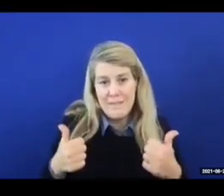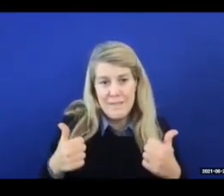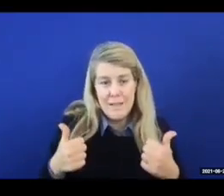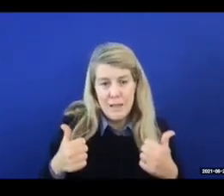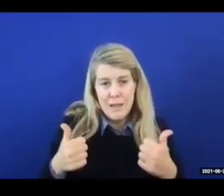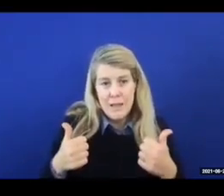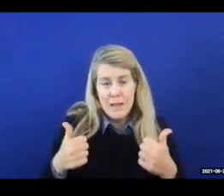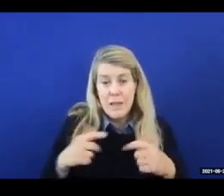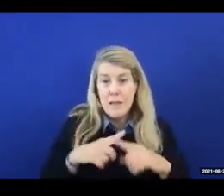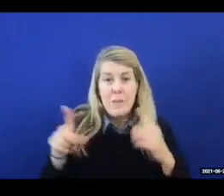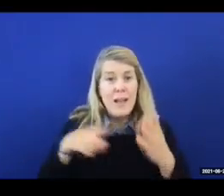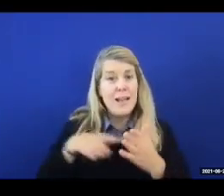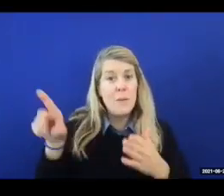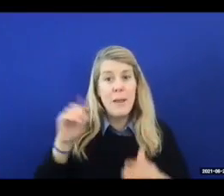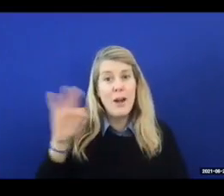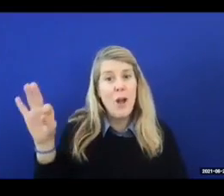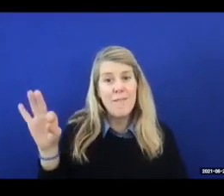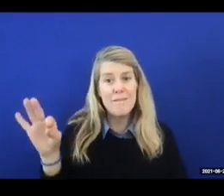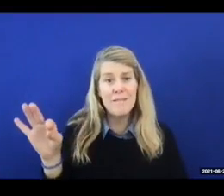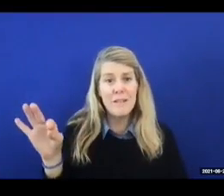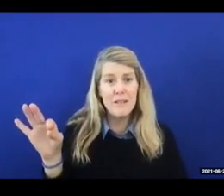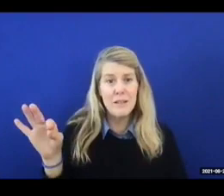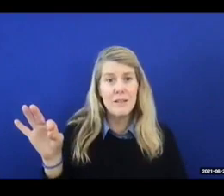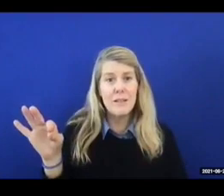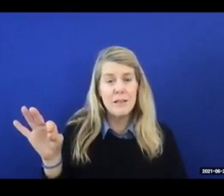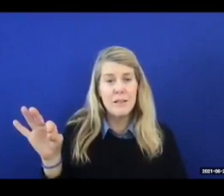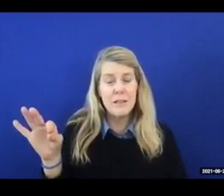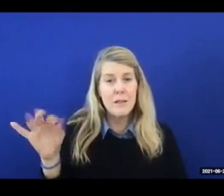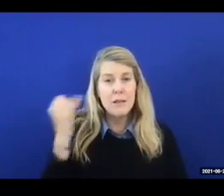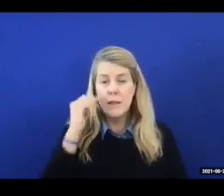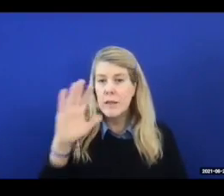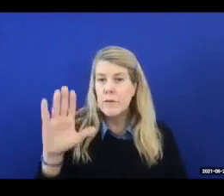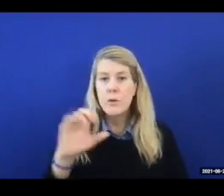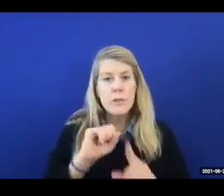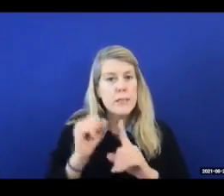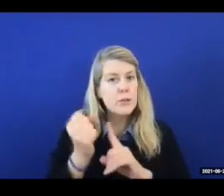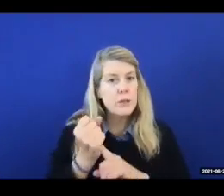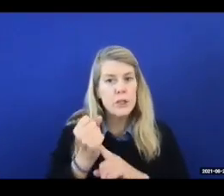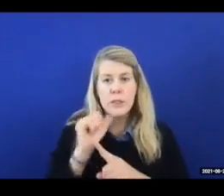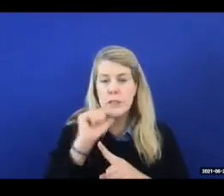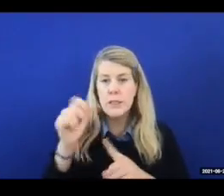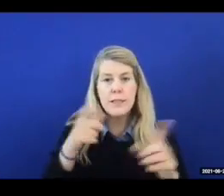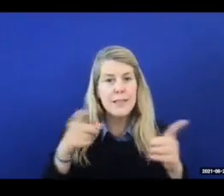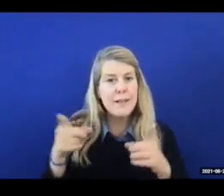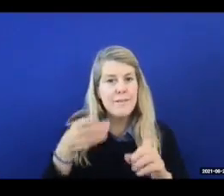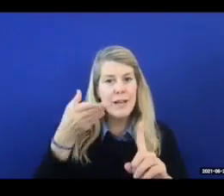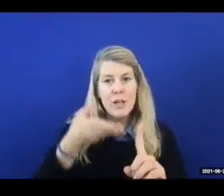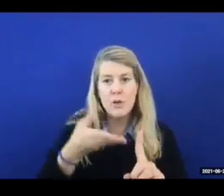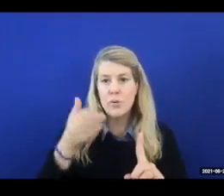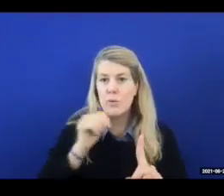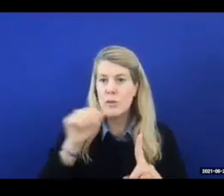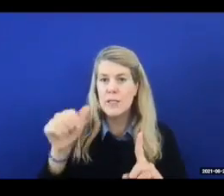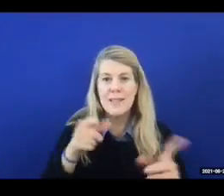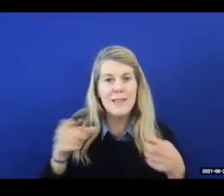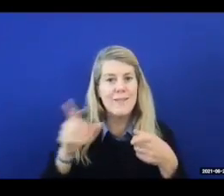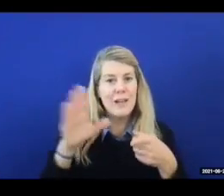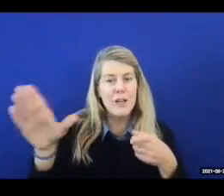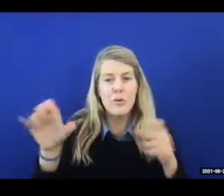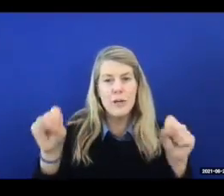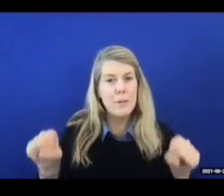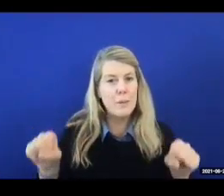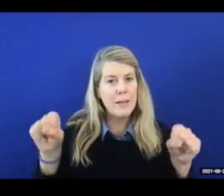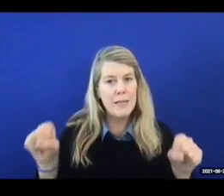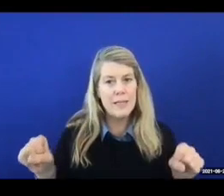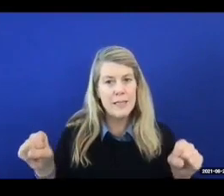it paid off. Your situation does not define you, does not define your capabilities, and